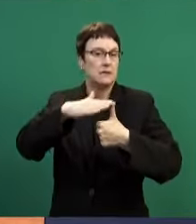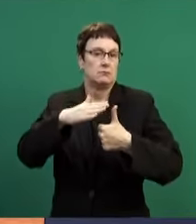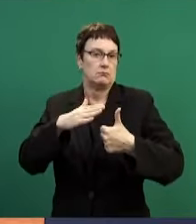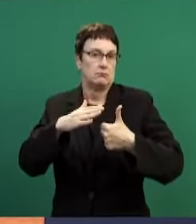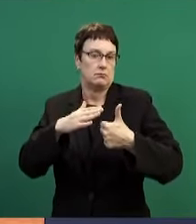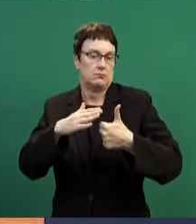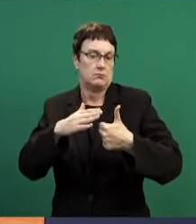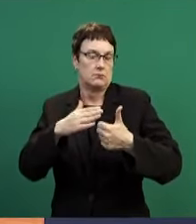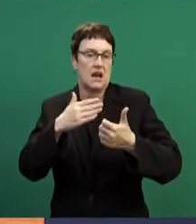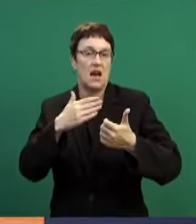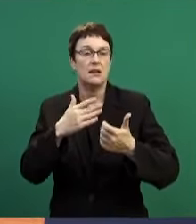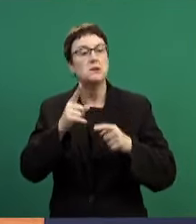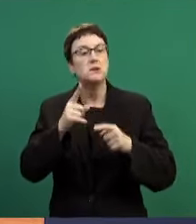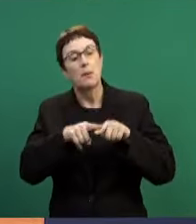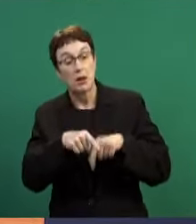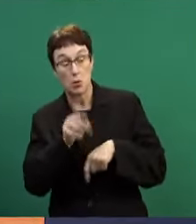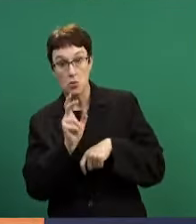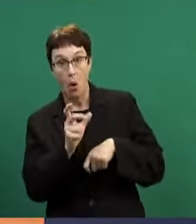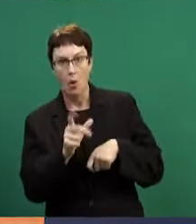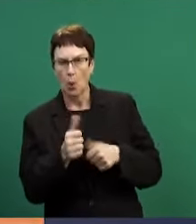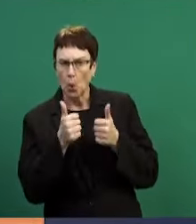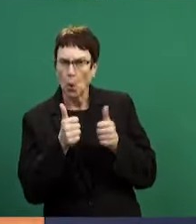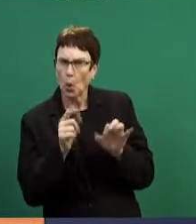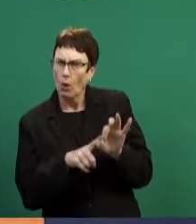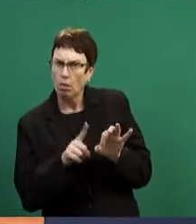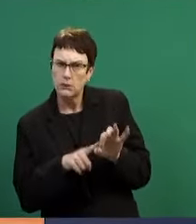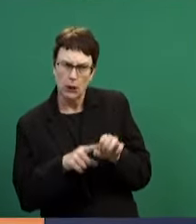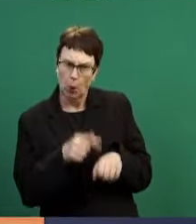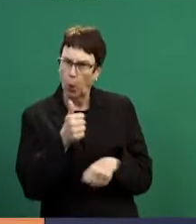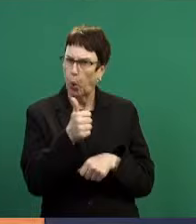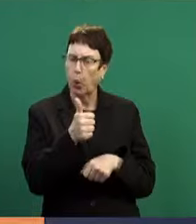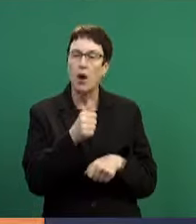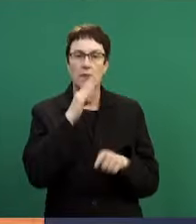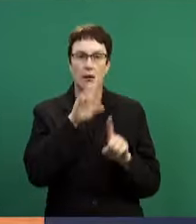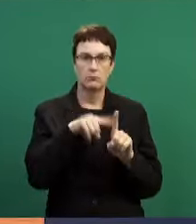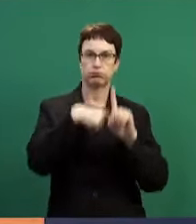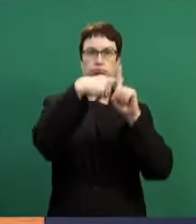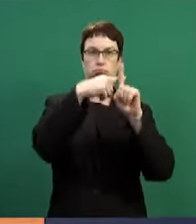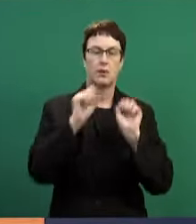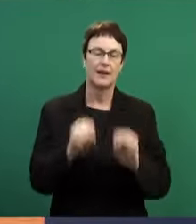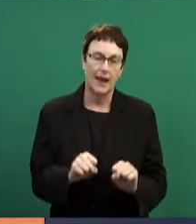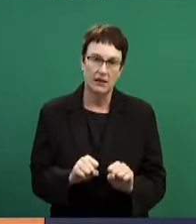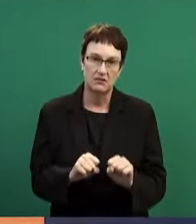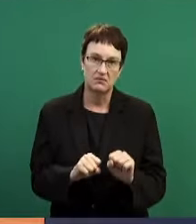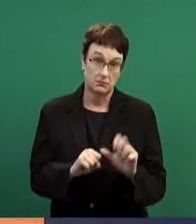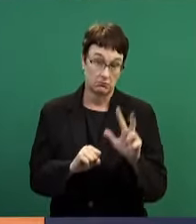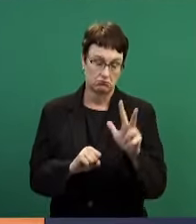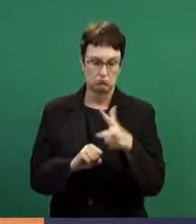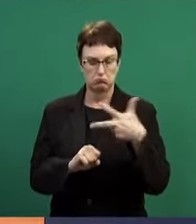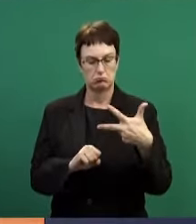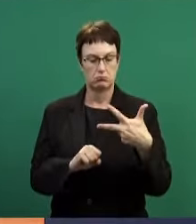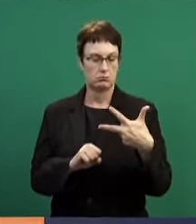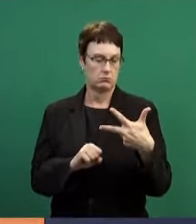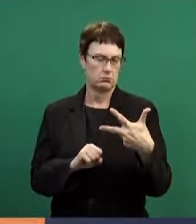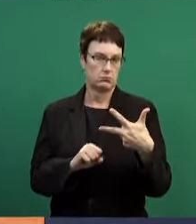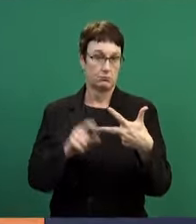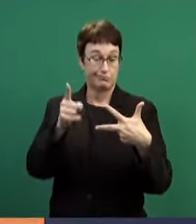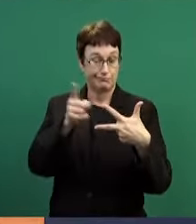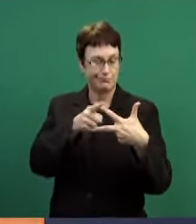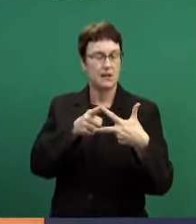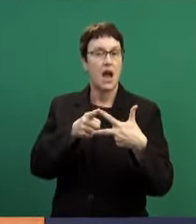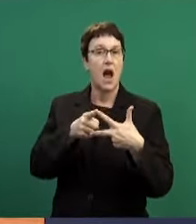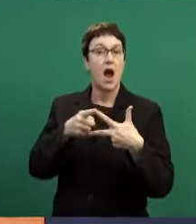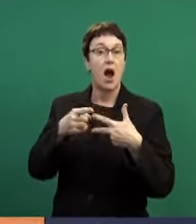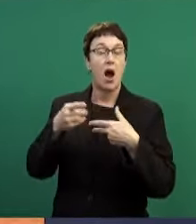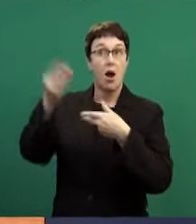from the trading of gold. The forward exchange account is from forwards and swaps, and the foreign exchange one